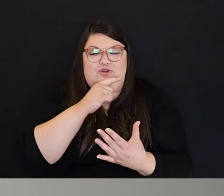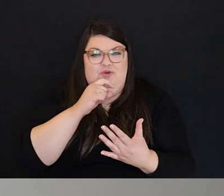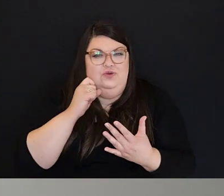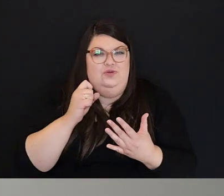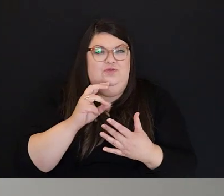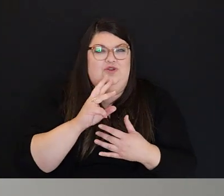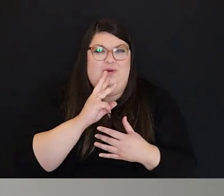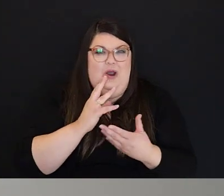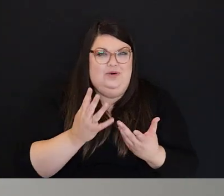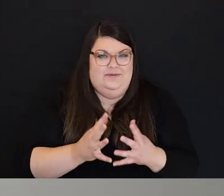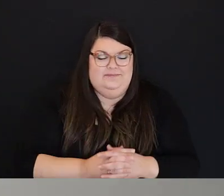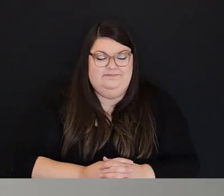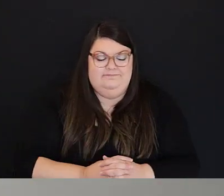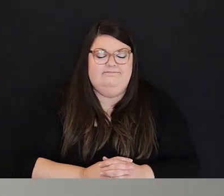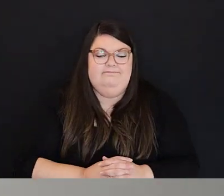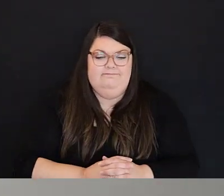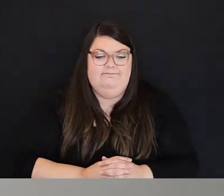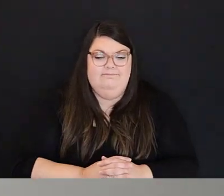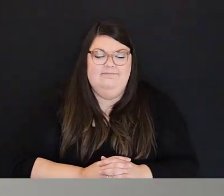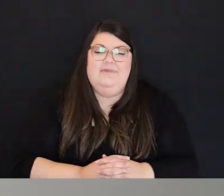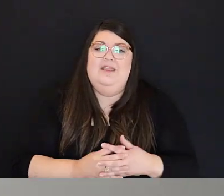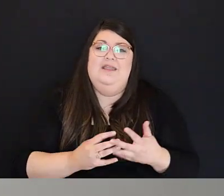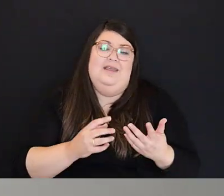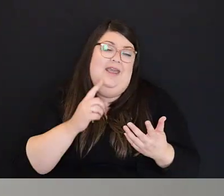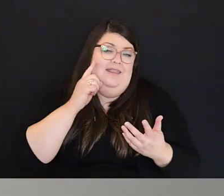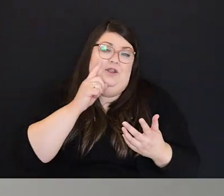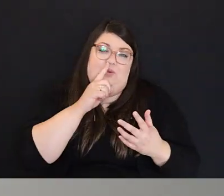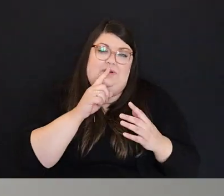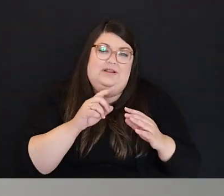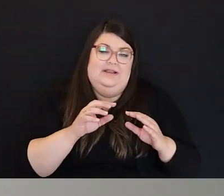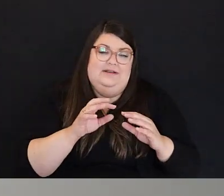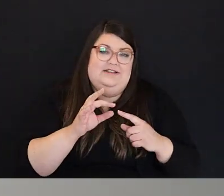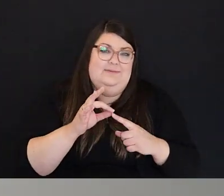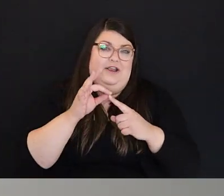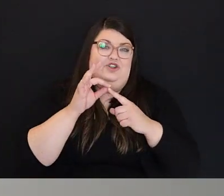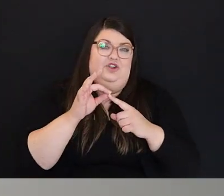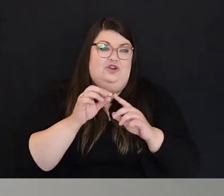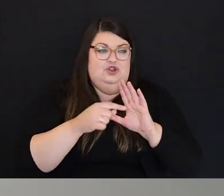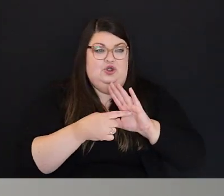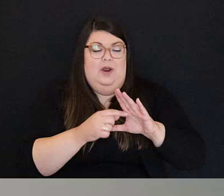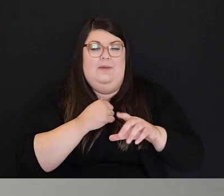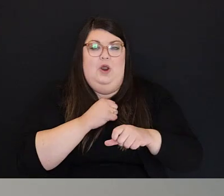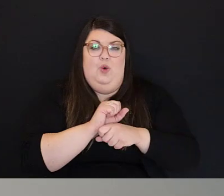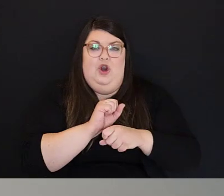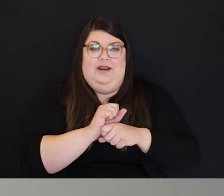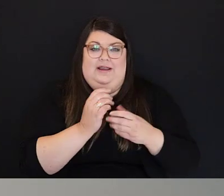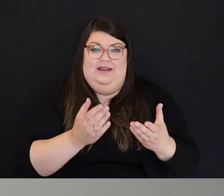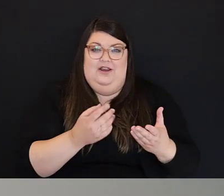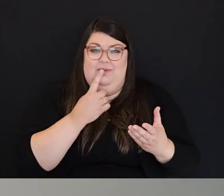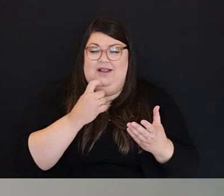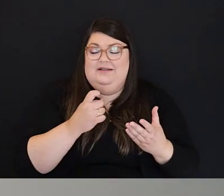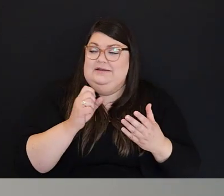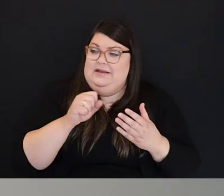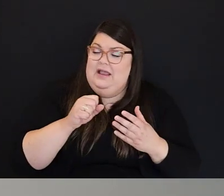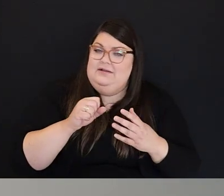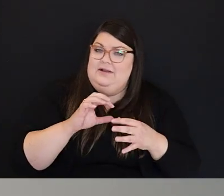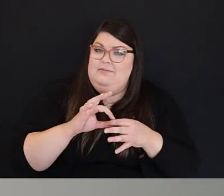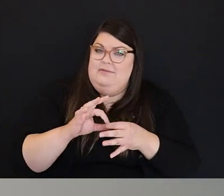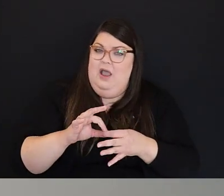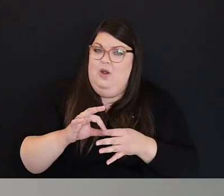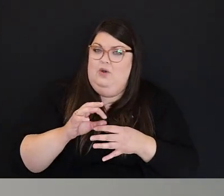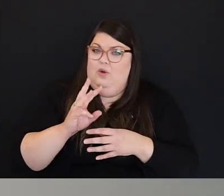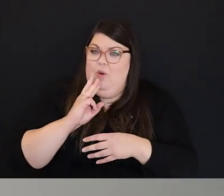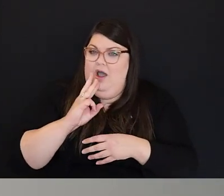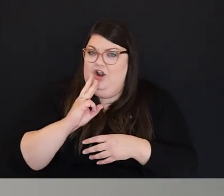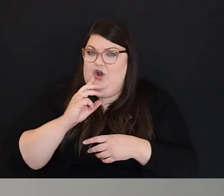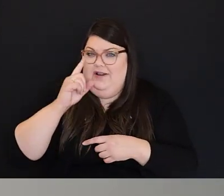I think that there's something really special about showing the work here, because whilst my work is so much about the water and thinking